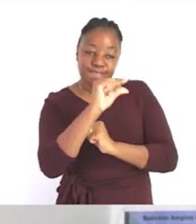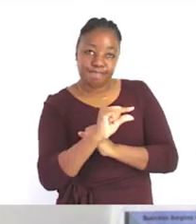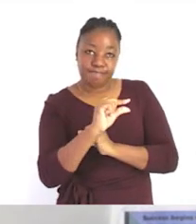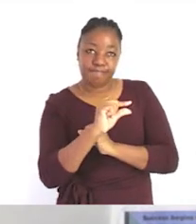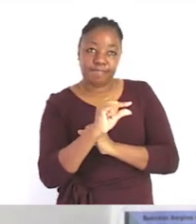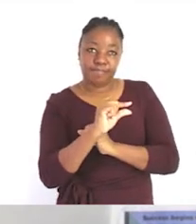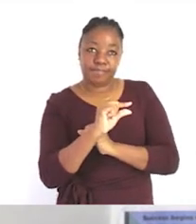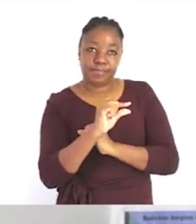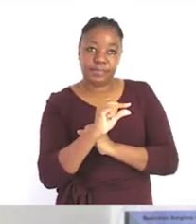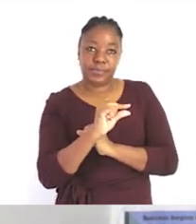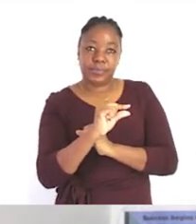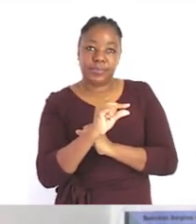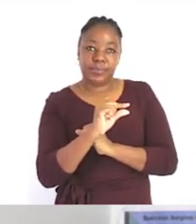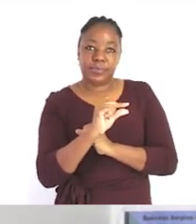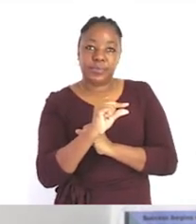our number 12,